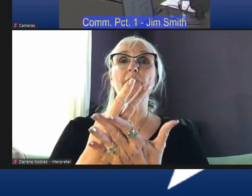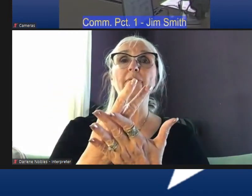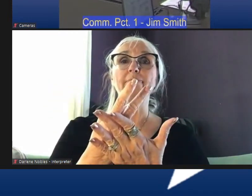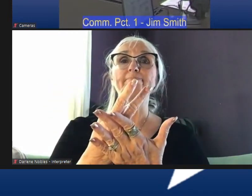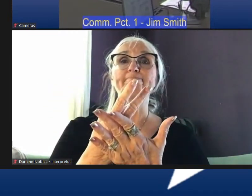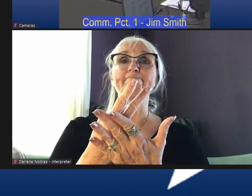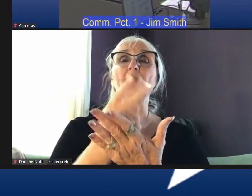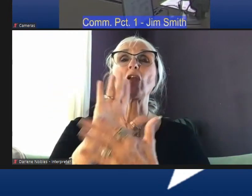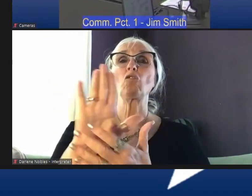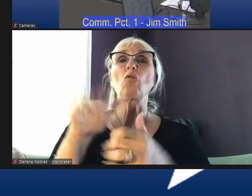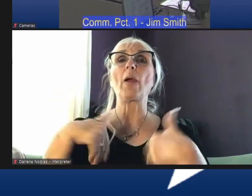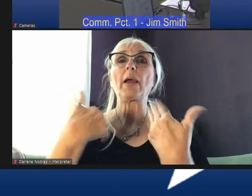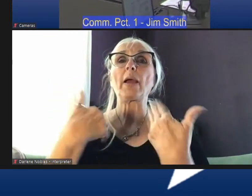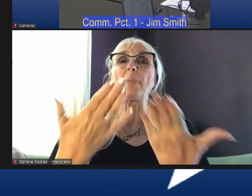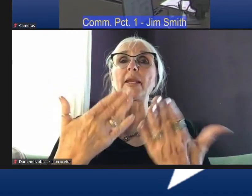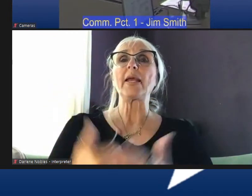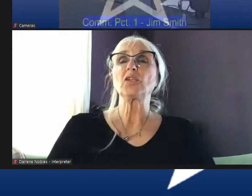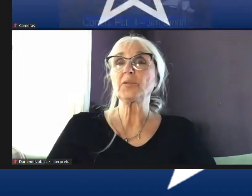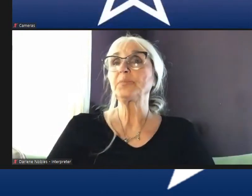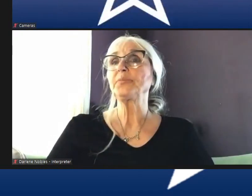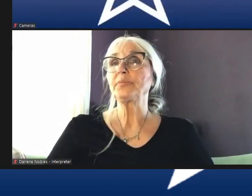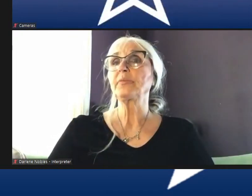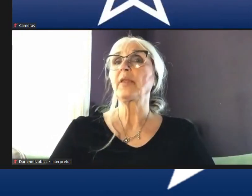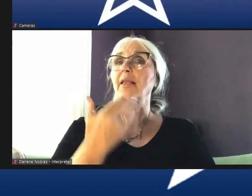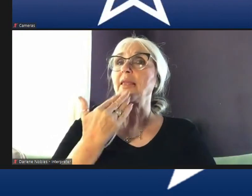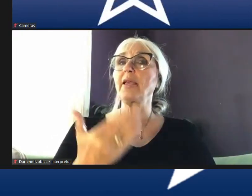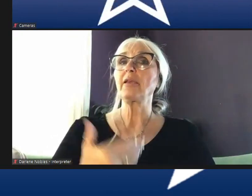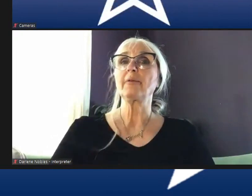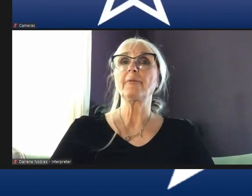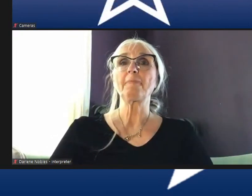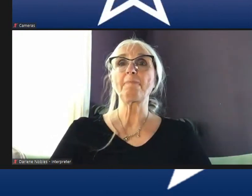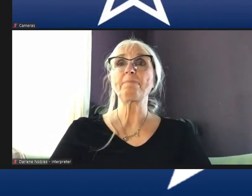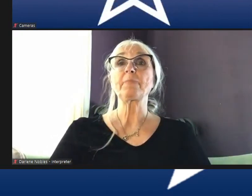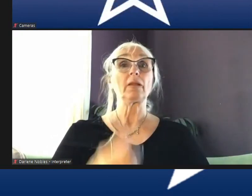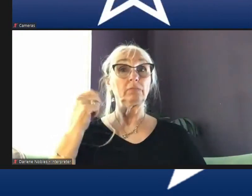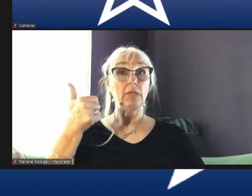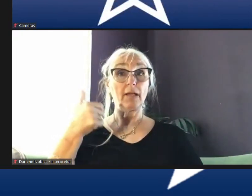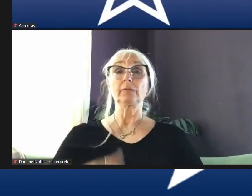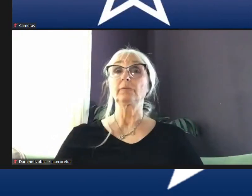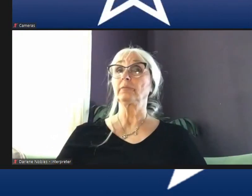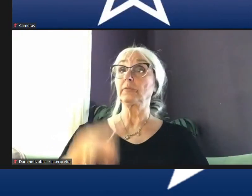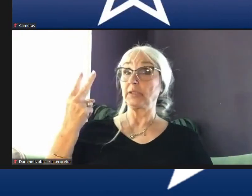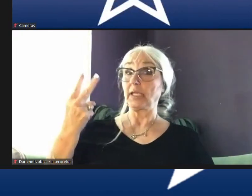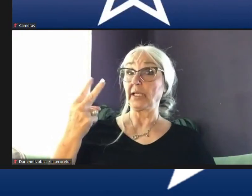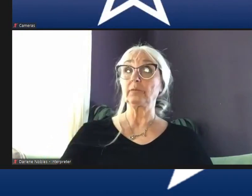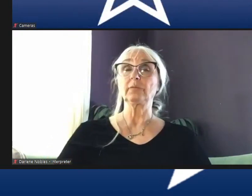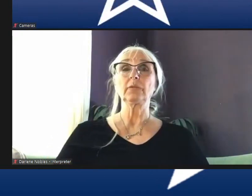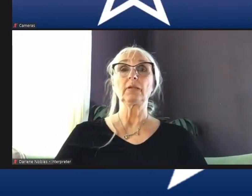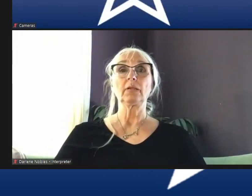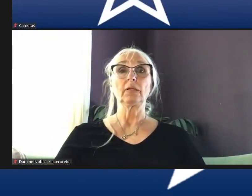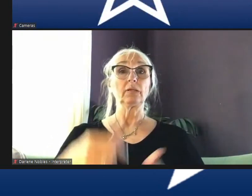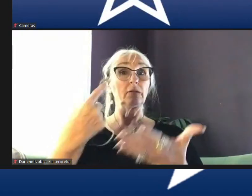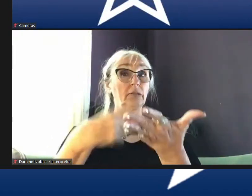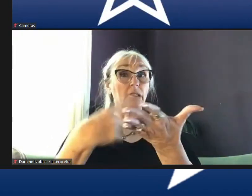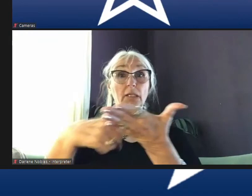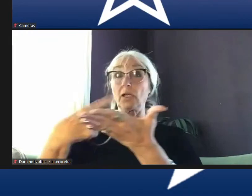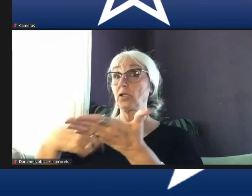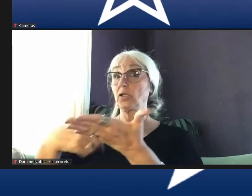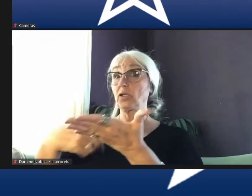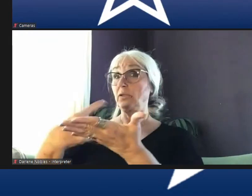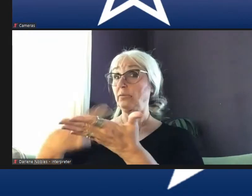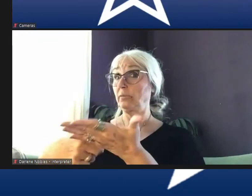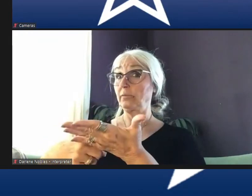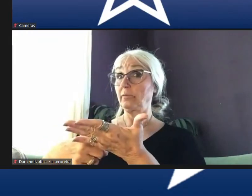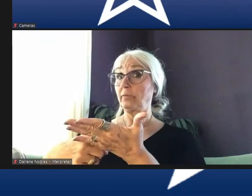recommendation. All right, is there a second? I'll second. Any other discussion? No other